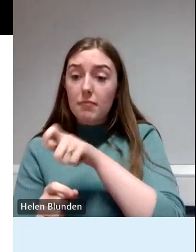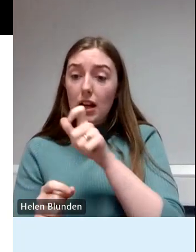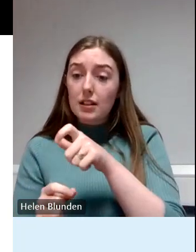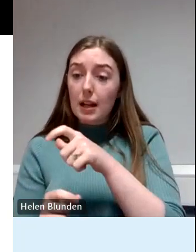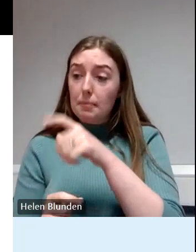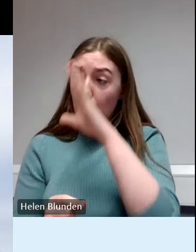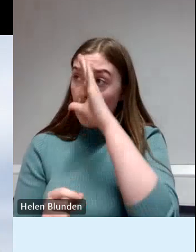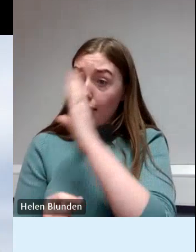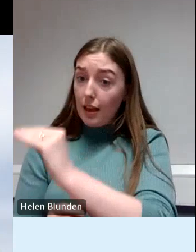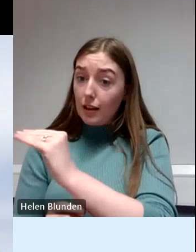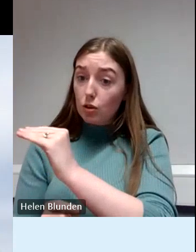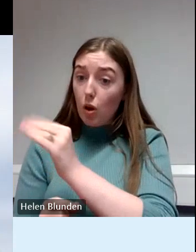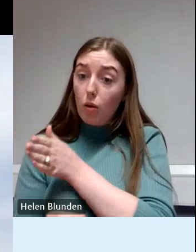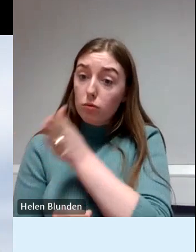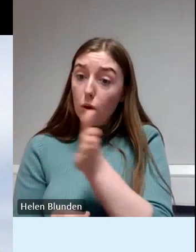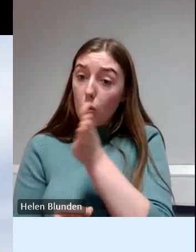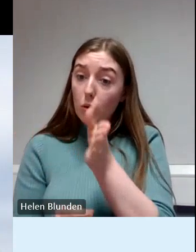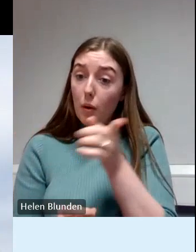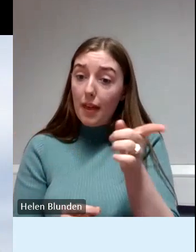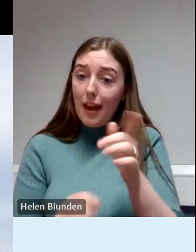services.